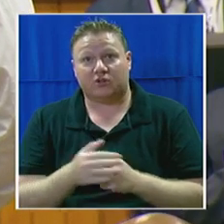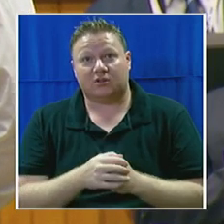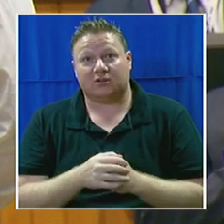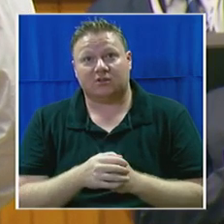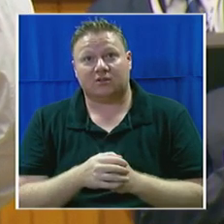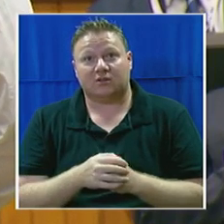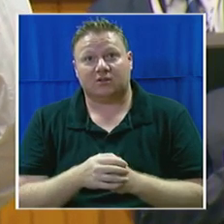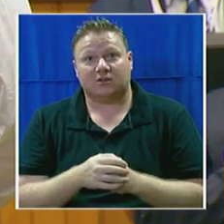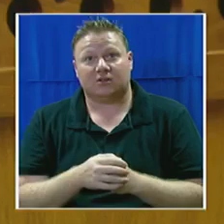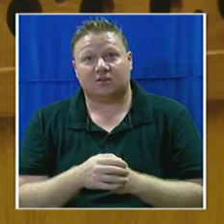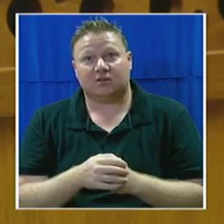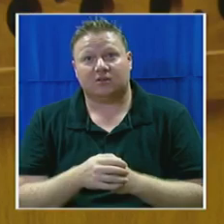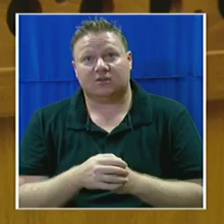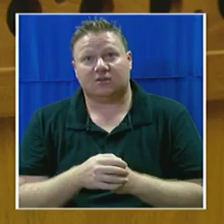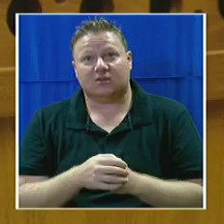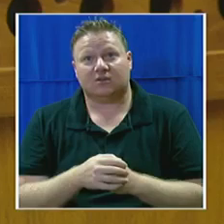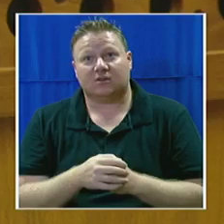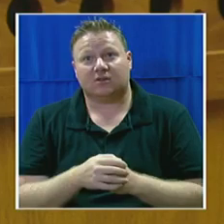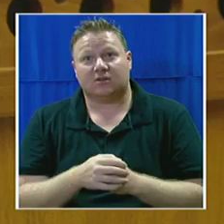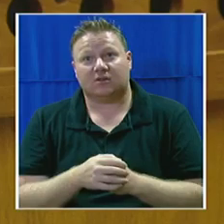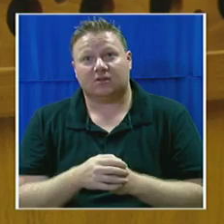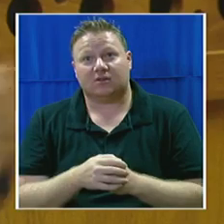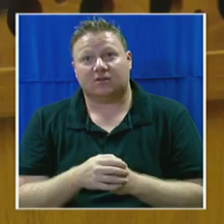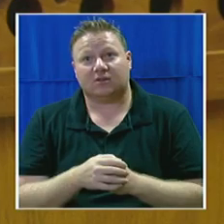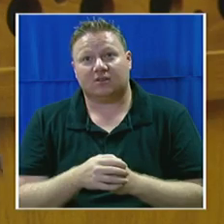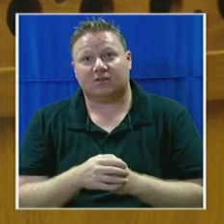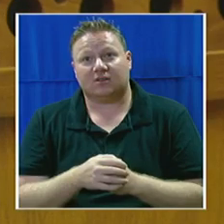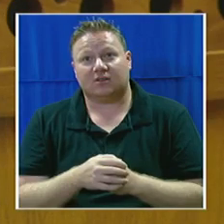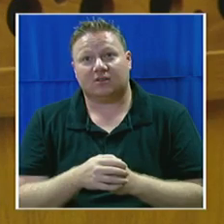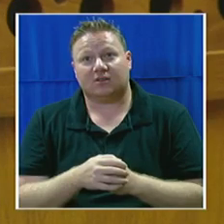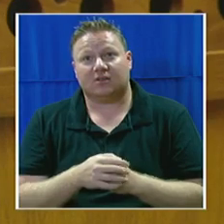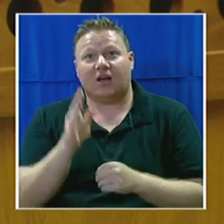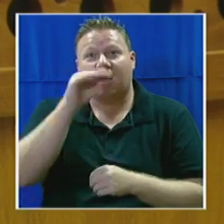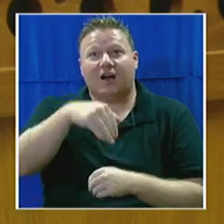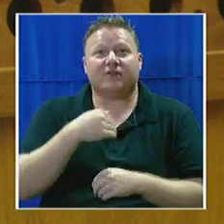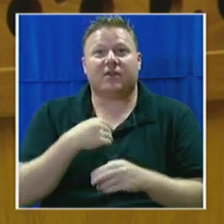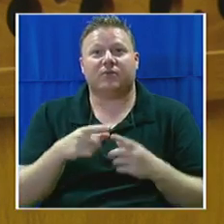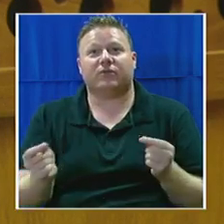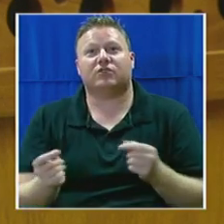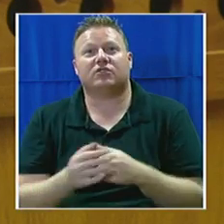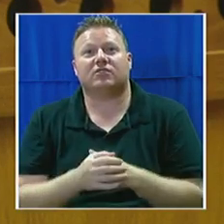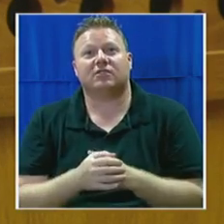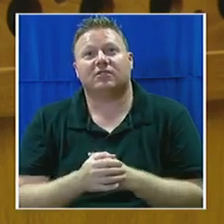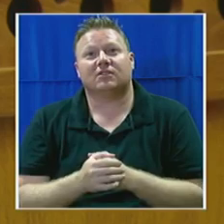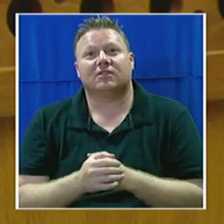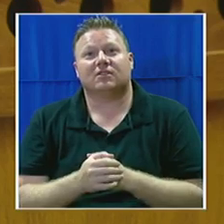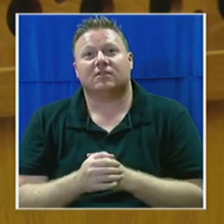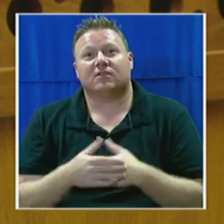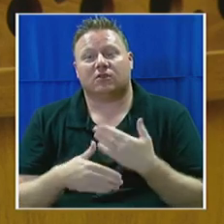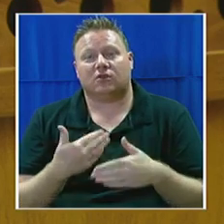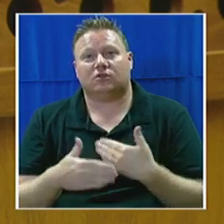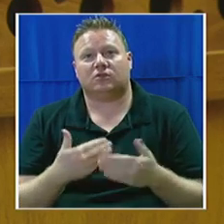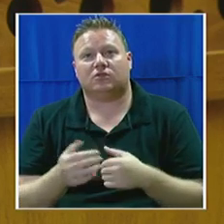Member, will you take a question? I'll take the question after I've finished. Thank you, honorable member. You can continue,